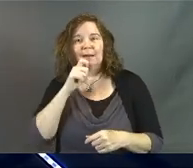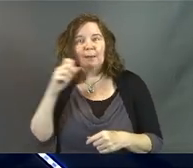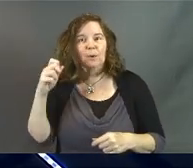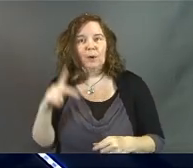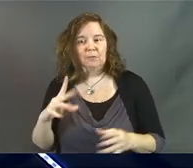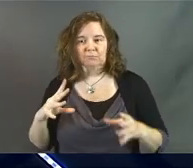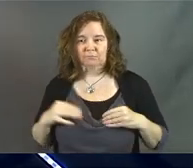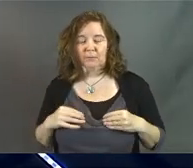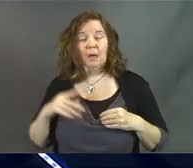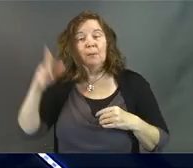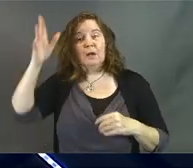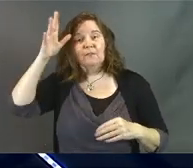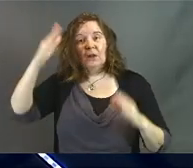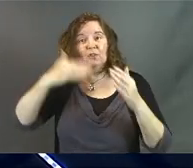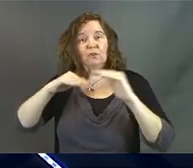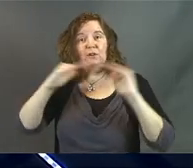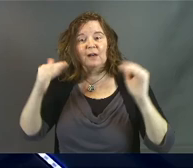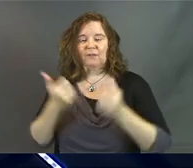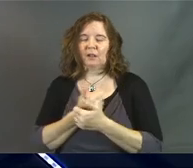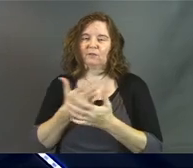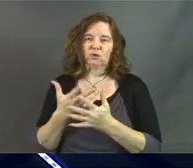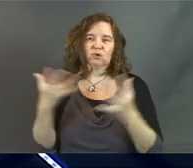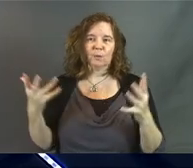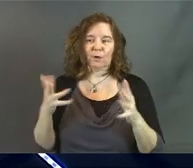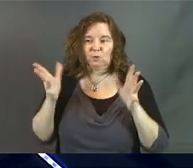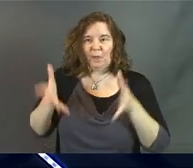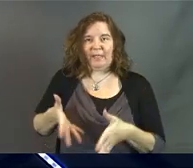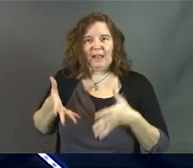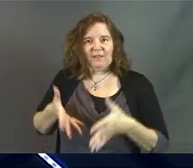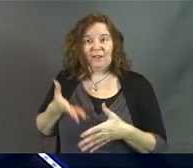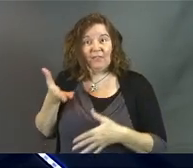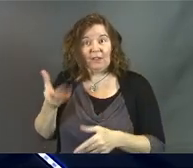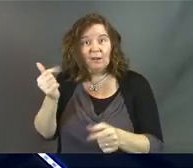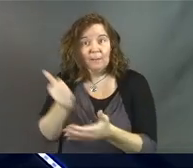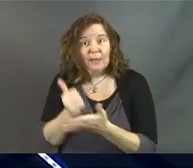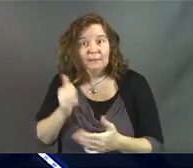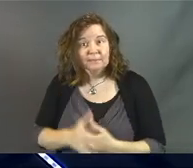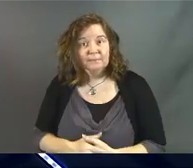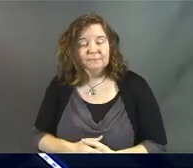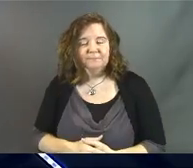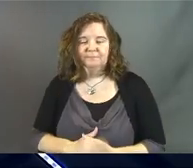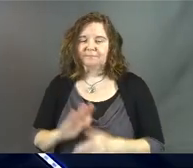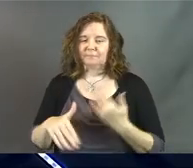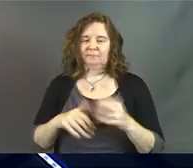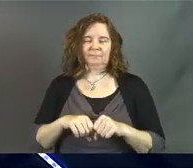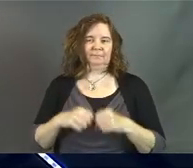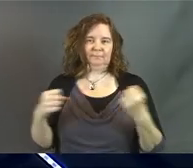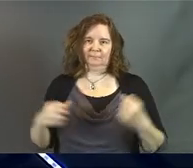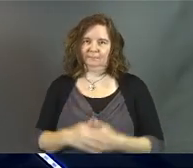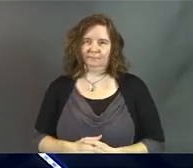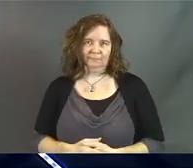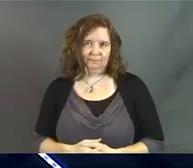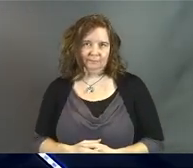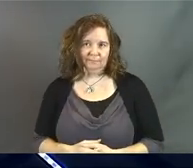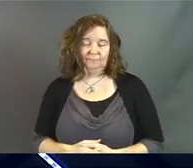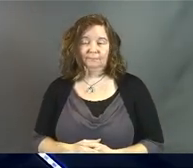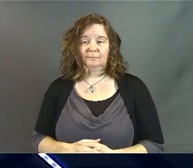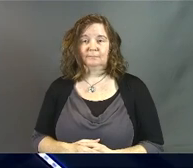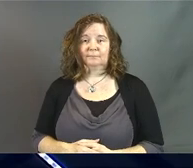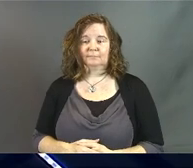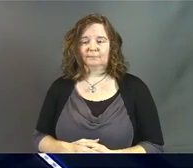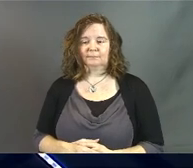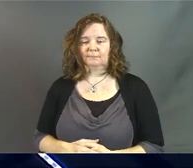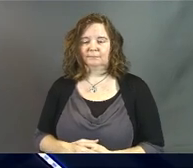be okay, but our Father in heaven loves us too much to leave us there. Amen? Amen. We're all broken. And